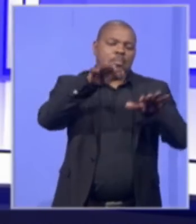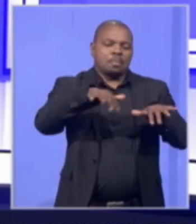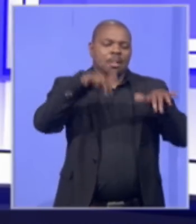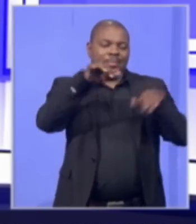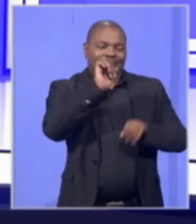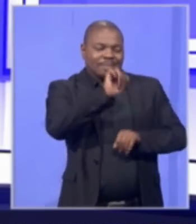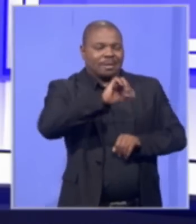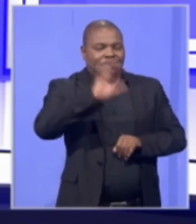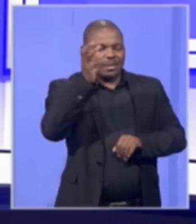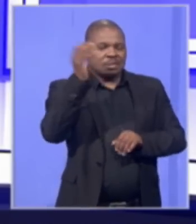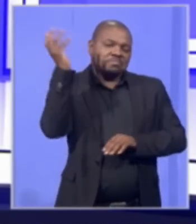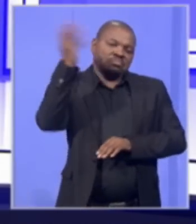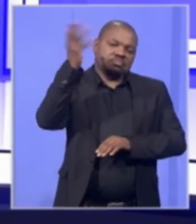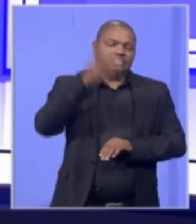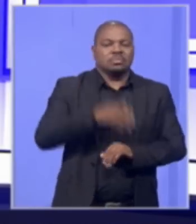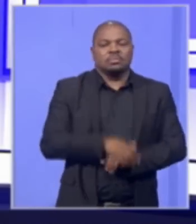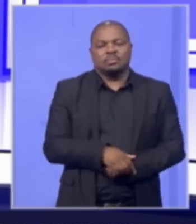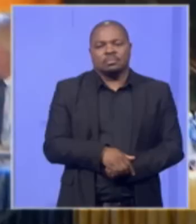baagi.